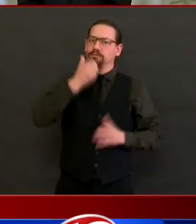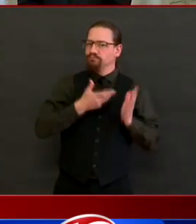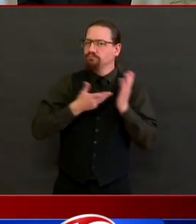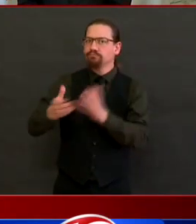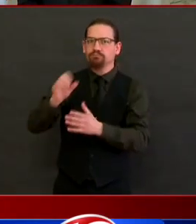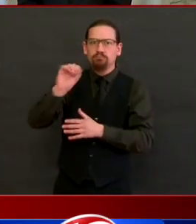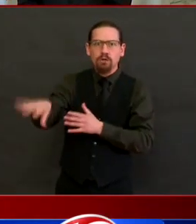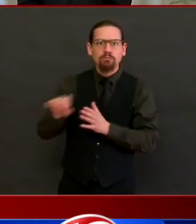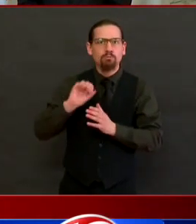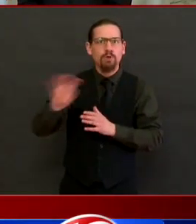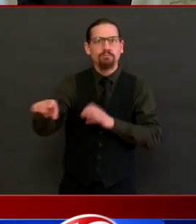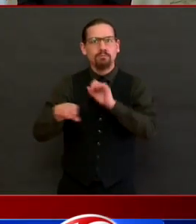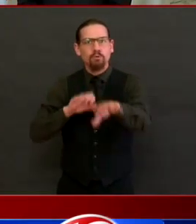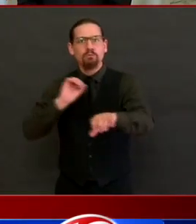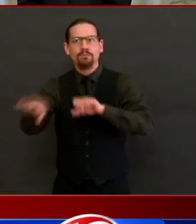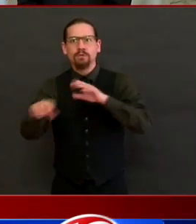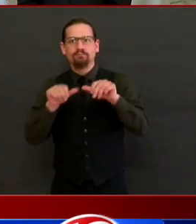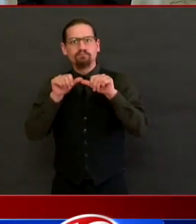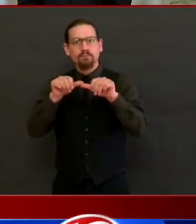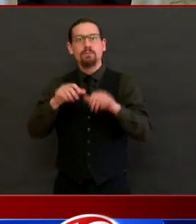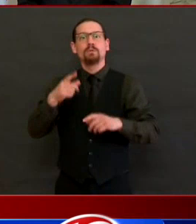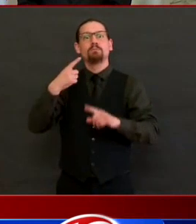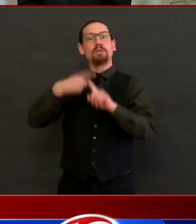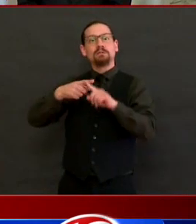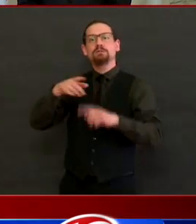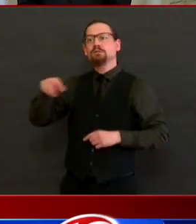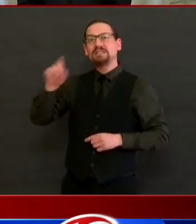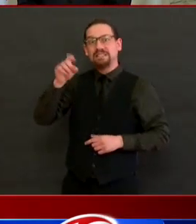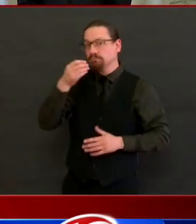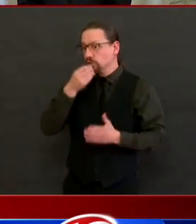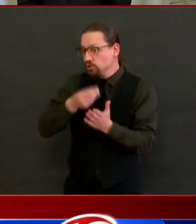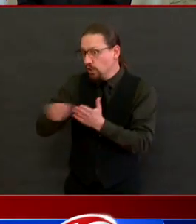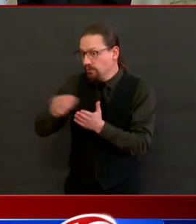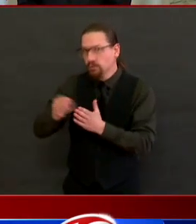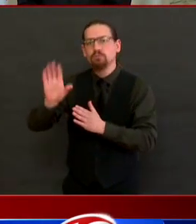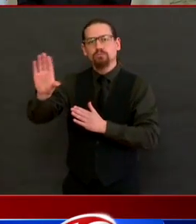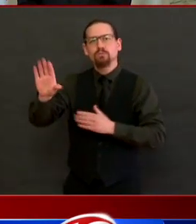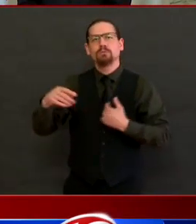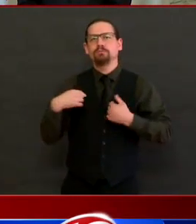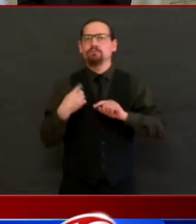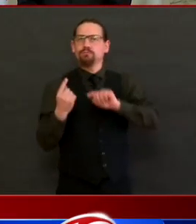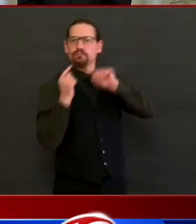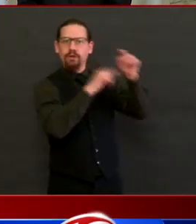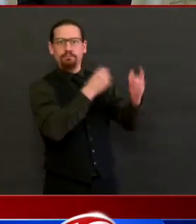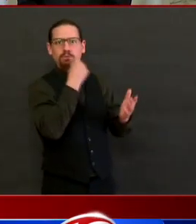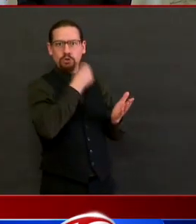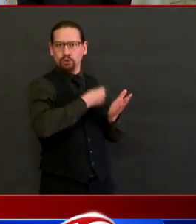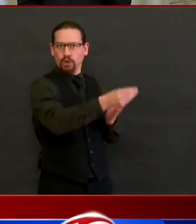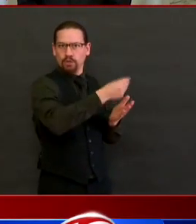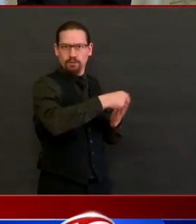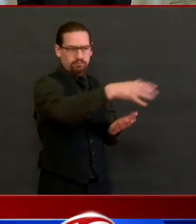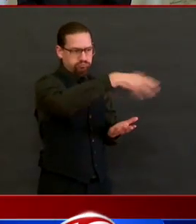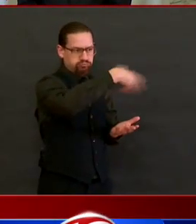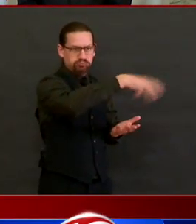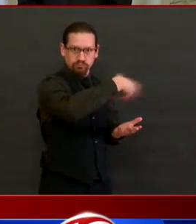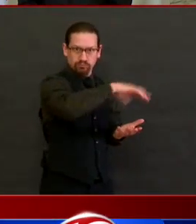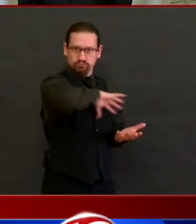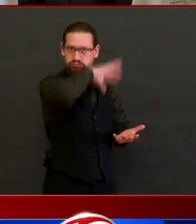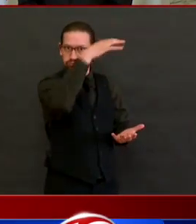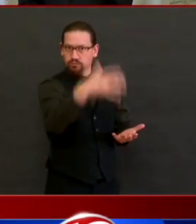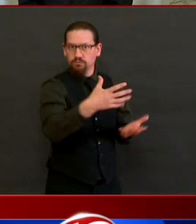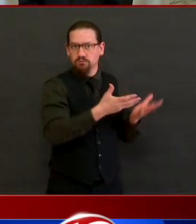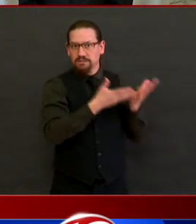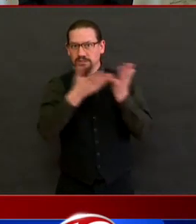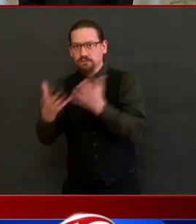thousands of grocery deliveries per day. Again, a few weeks ago, we had none of this capacity. So over the